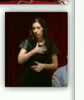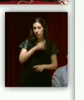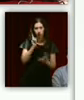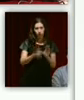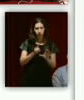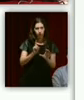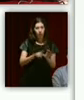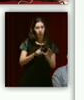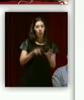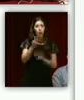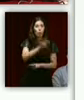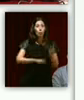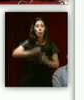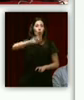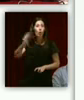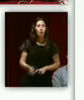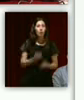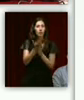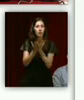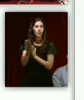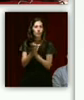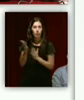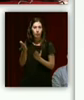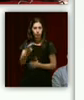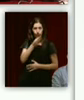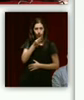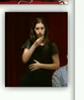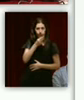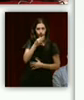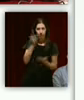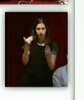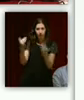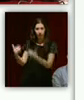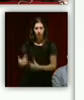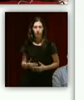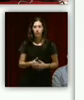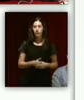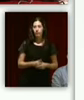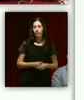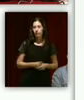joysticks or platforms, and who do not find a platform where they can play.